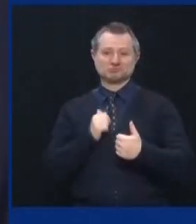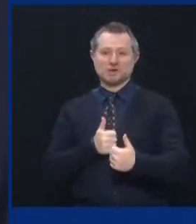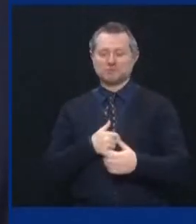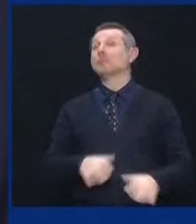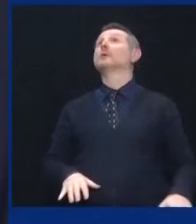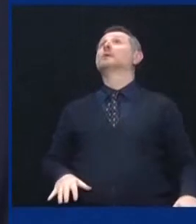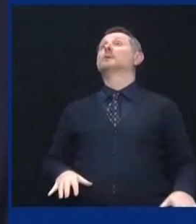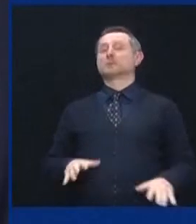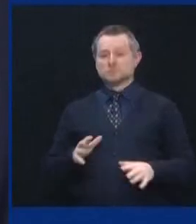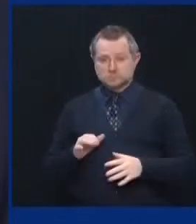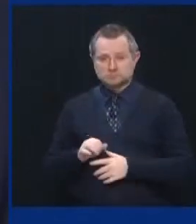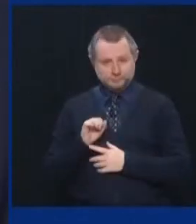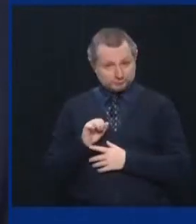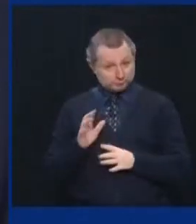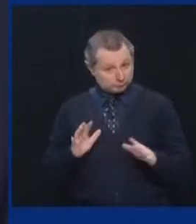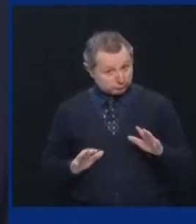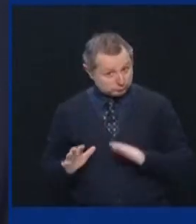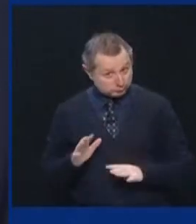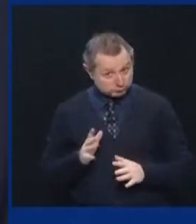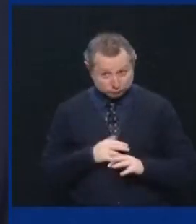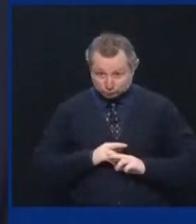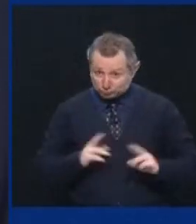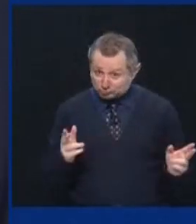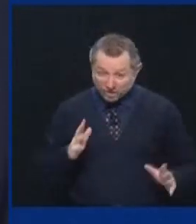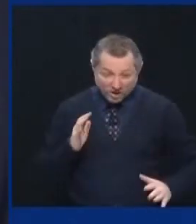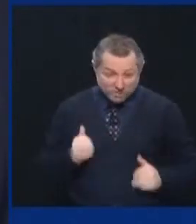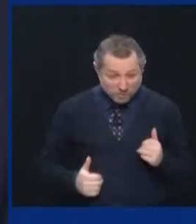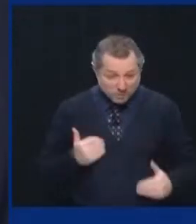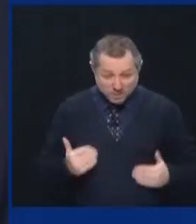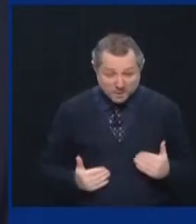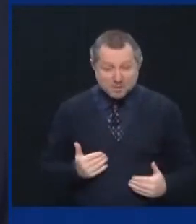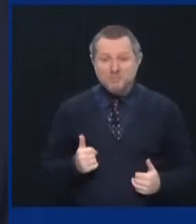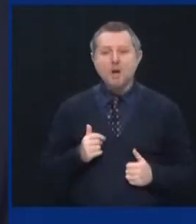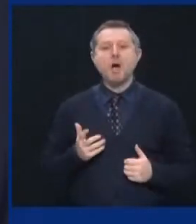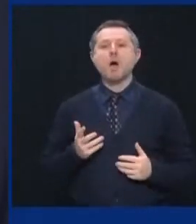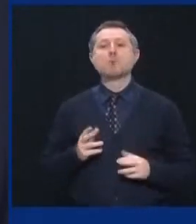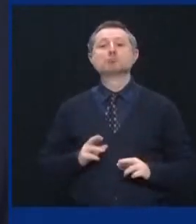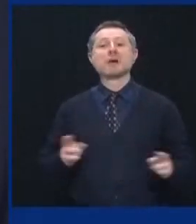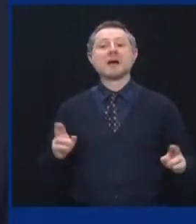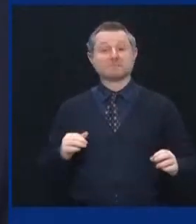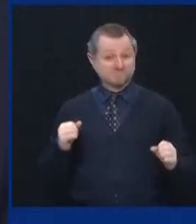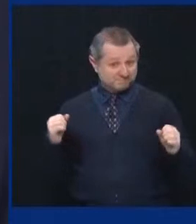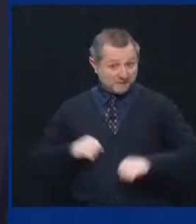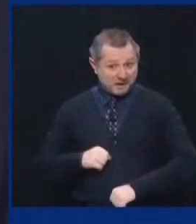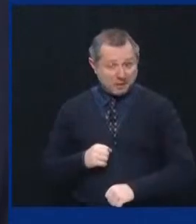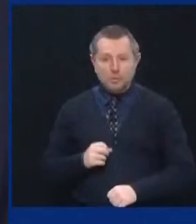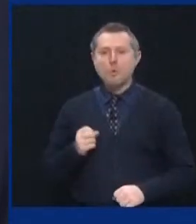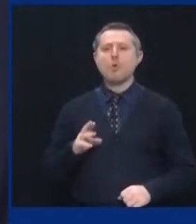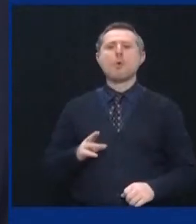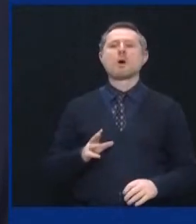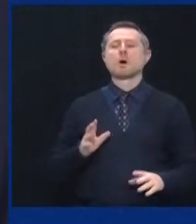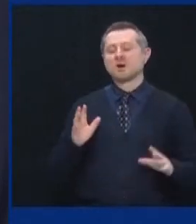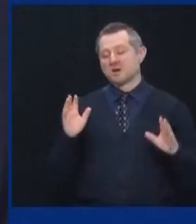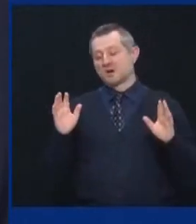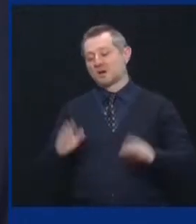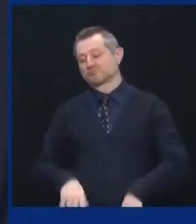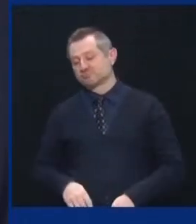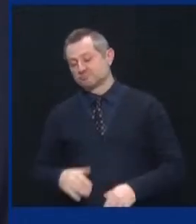you get up stronger? Do you get up angry? Do you get up defensive? Or do you just stay flat on your